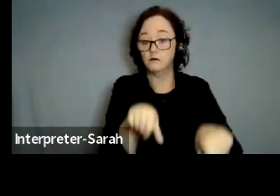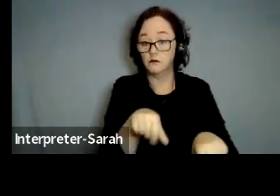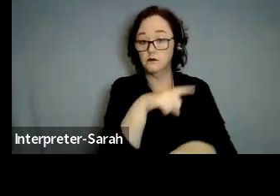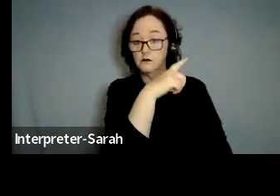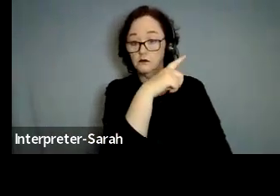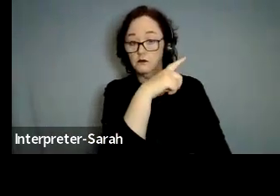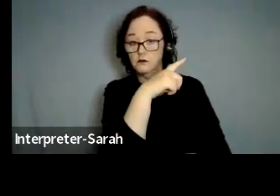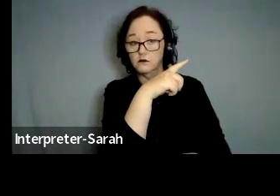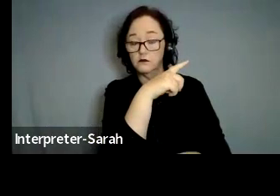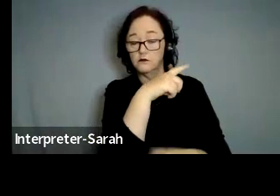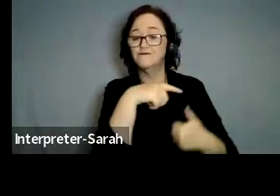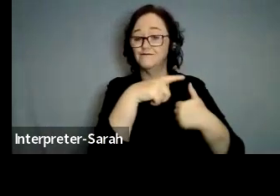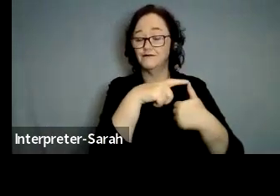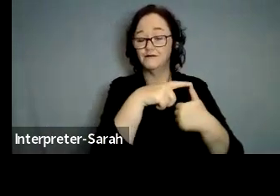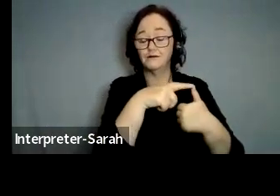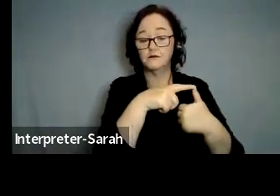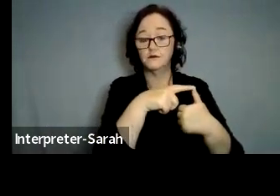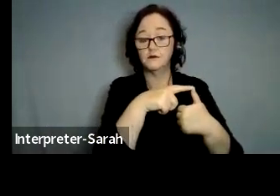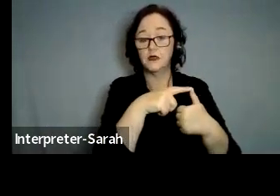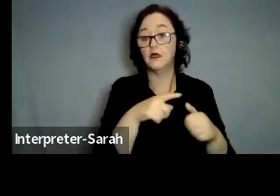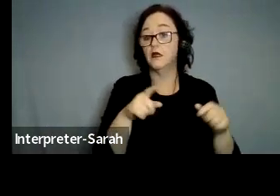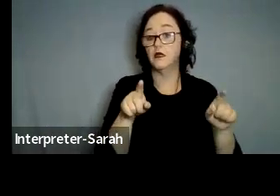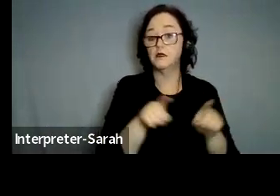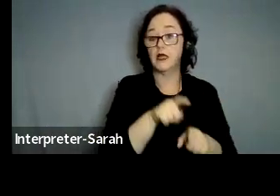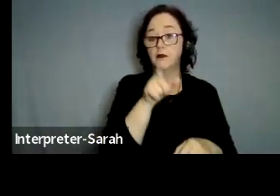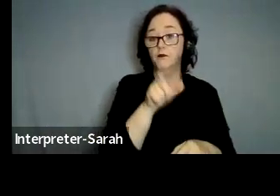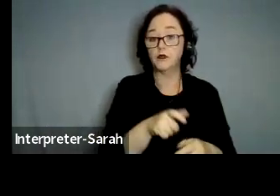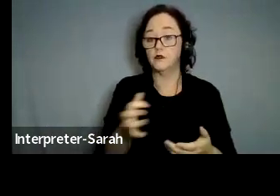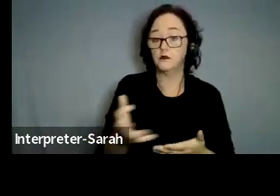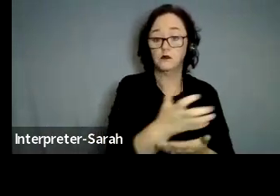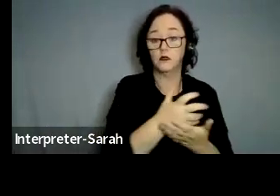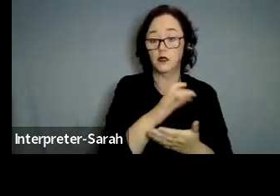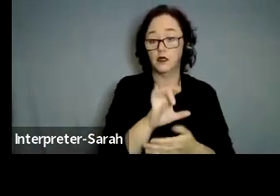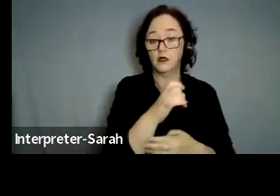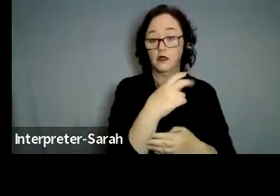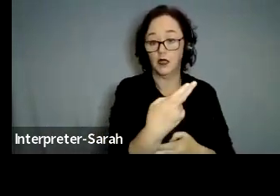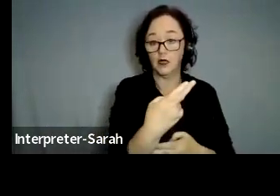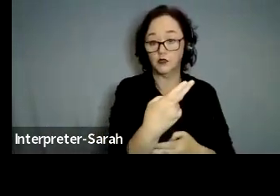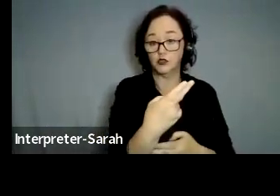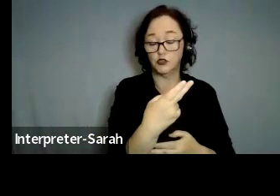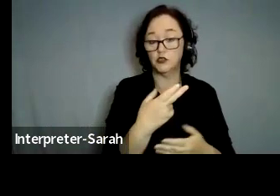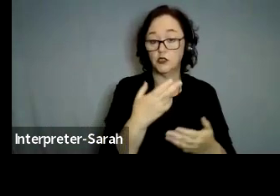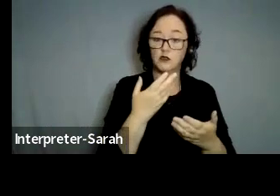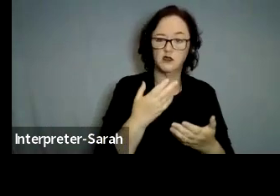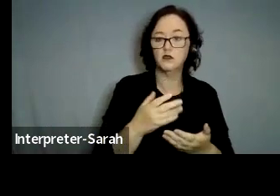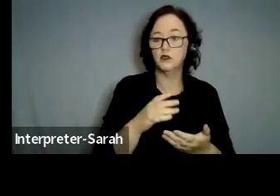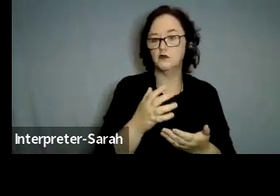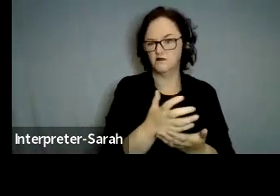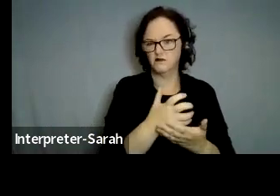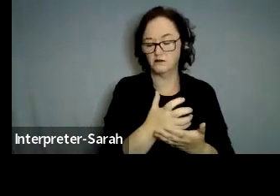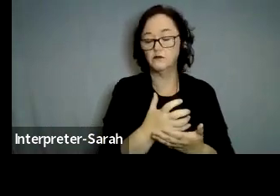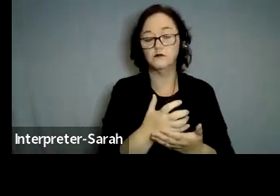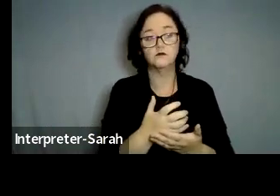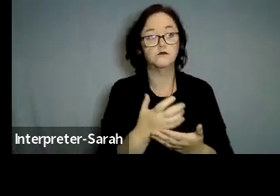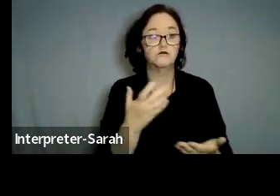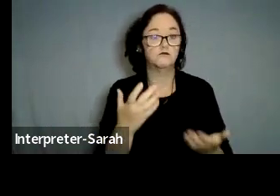ideally, the same person who is collecting the cash receipts in whatever way they're coming into your organization, whether it is checks